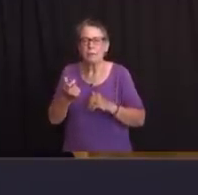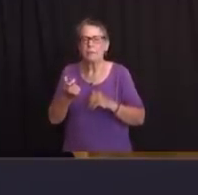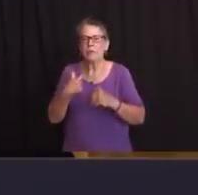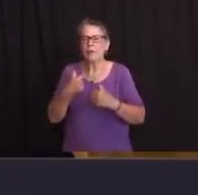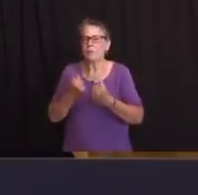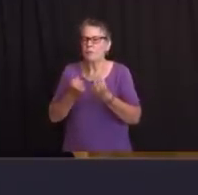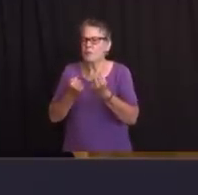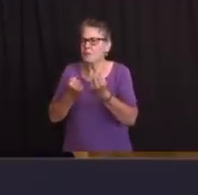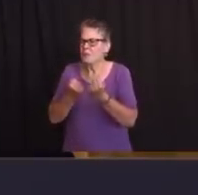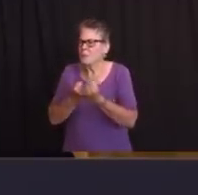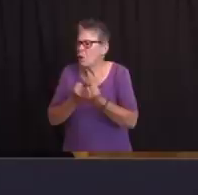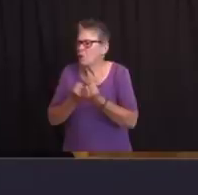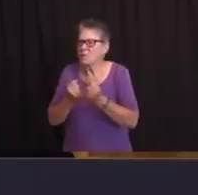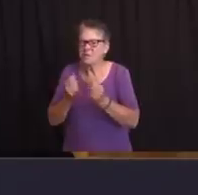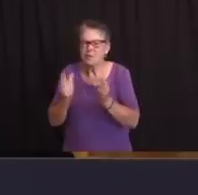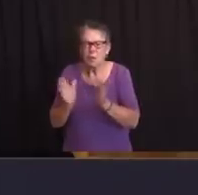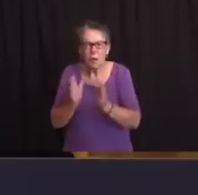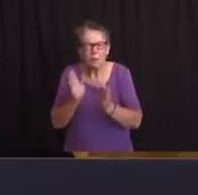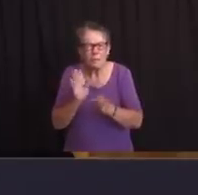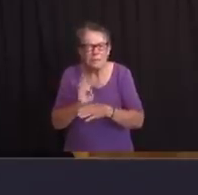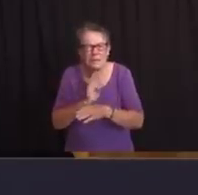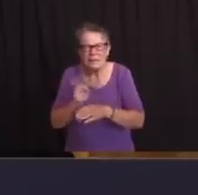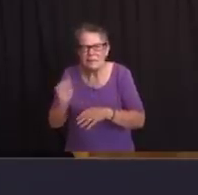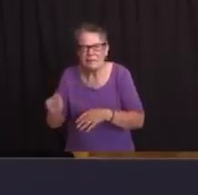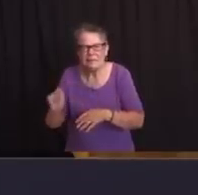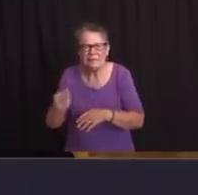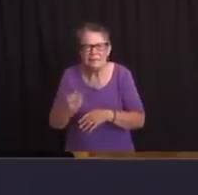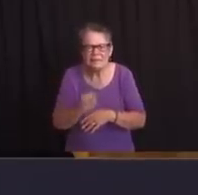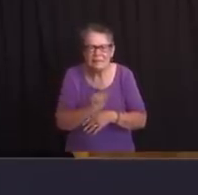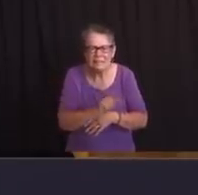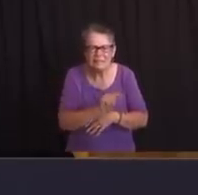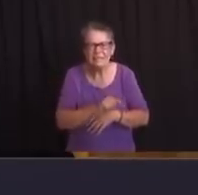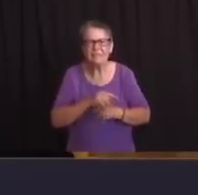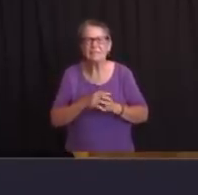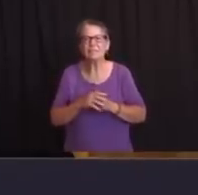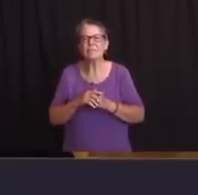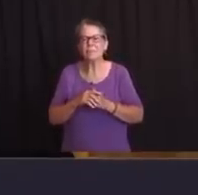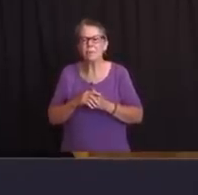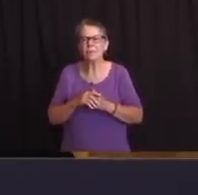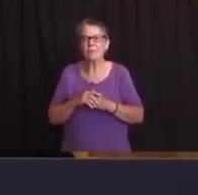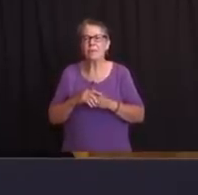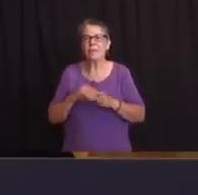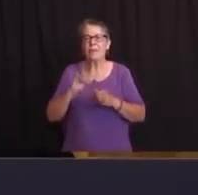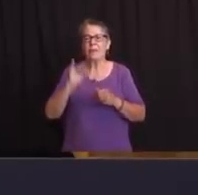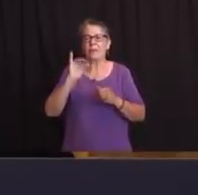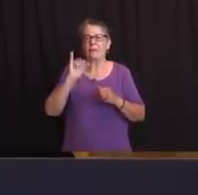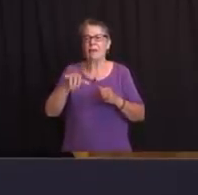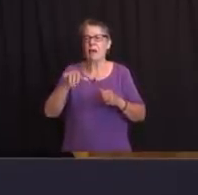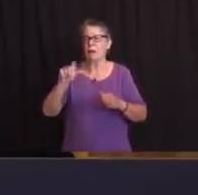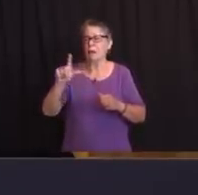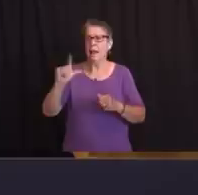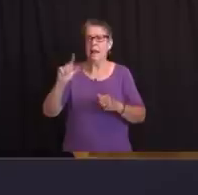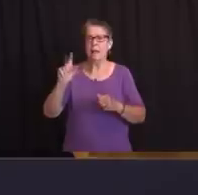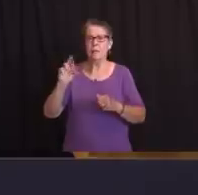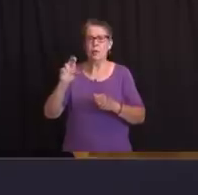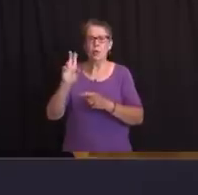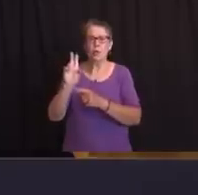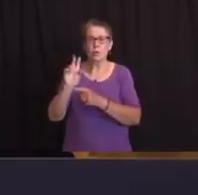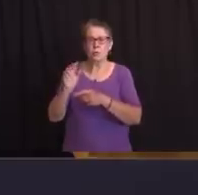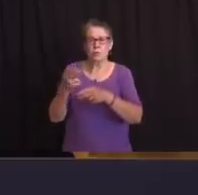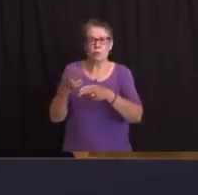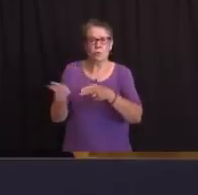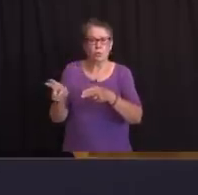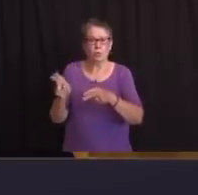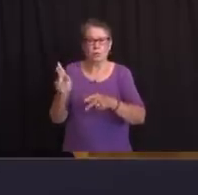as best we can. And by the way, the labor shortage is not some phantom reality. This is real. I speak to small